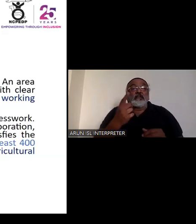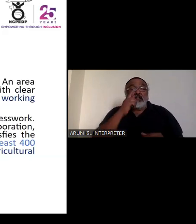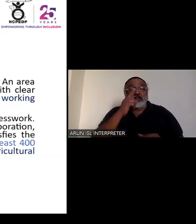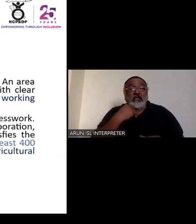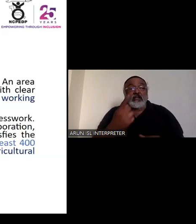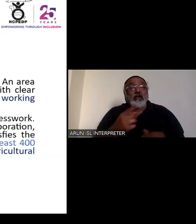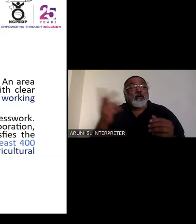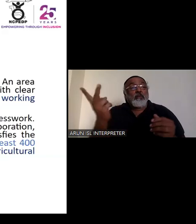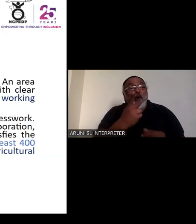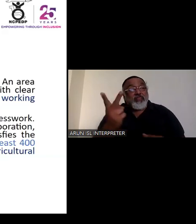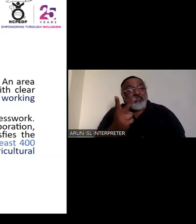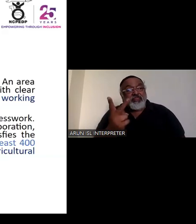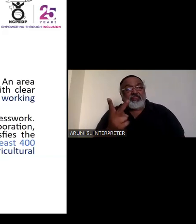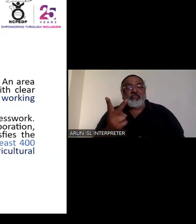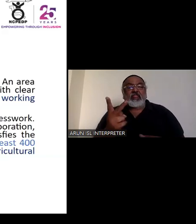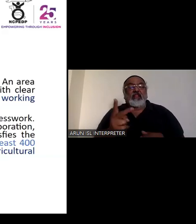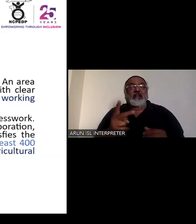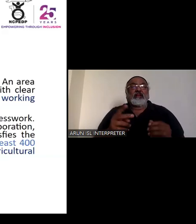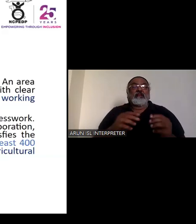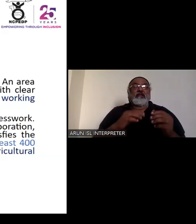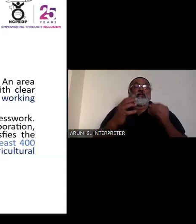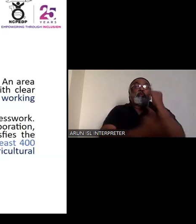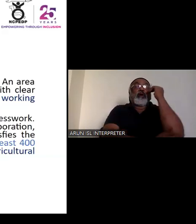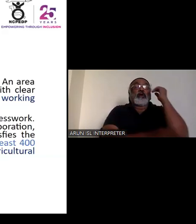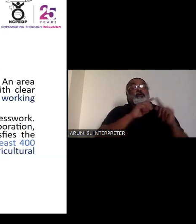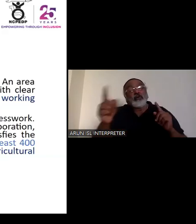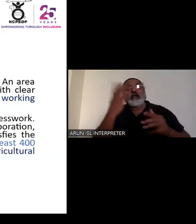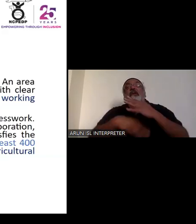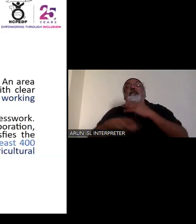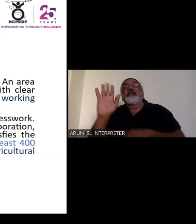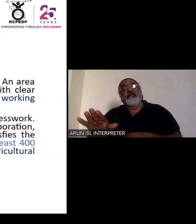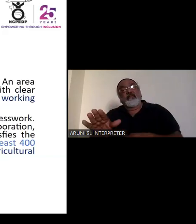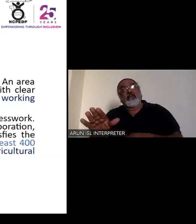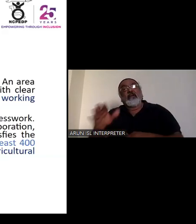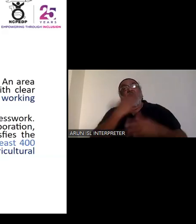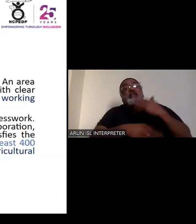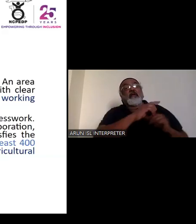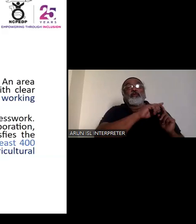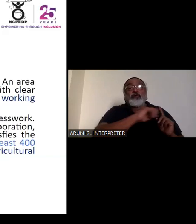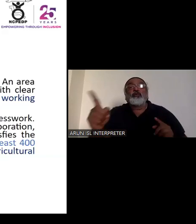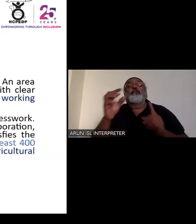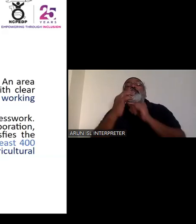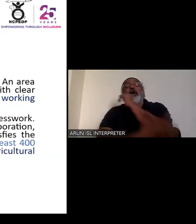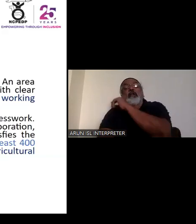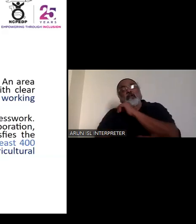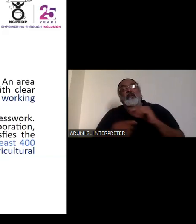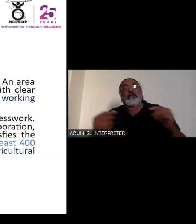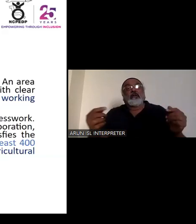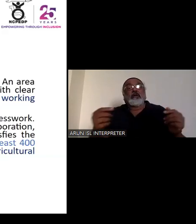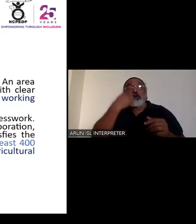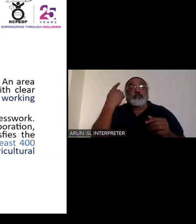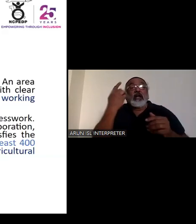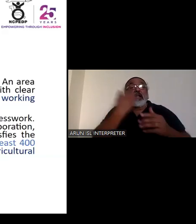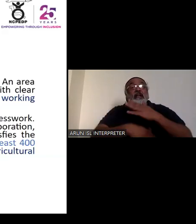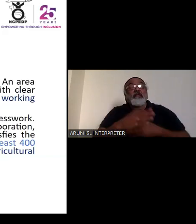Because of poverty, there is lack of resources which might increase the disabling conditions. And because of